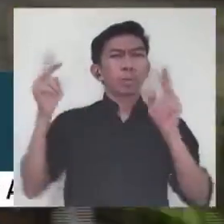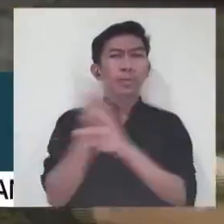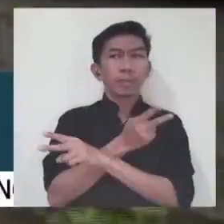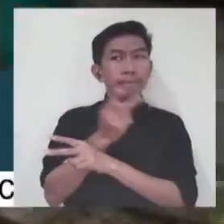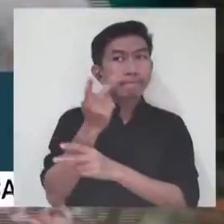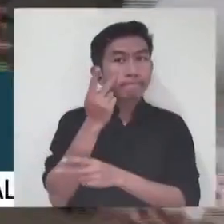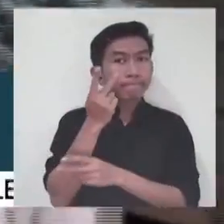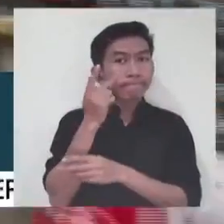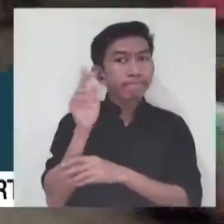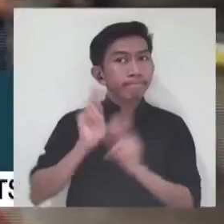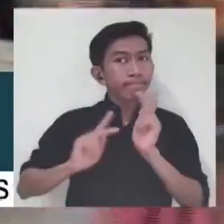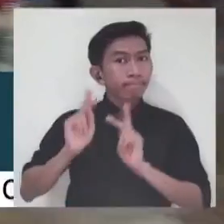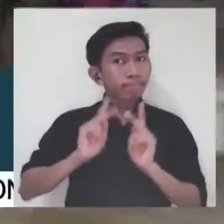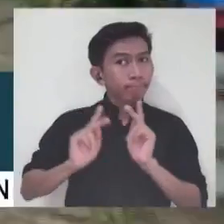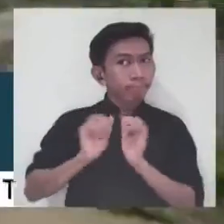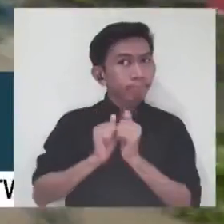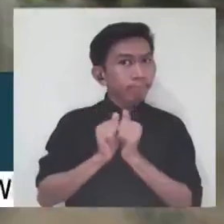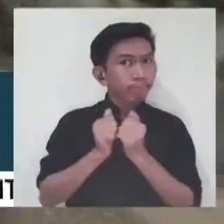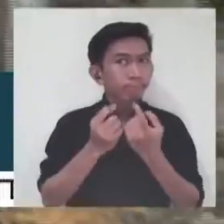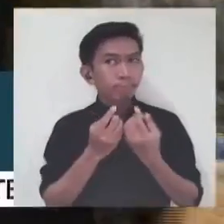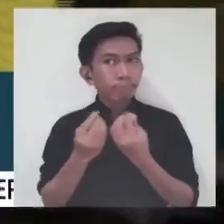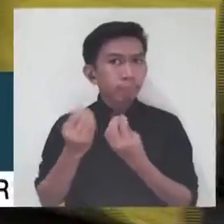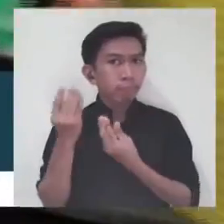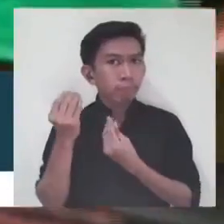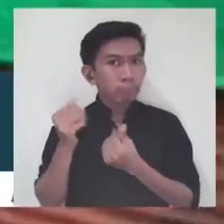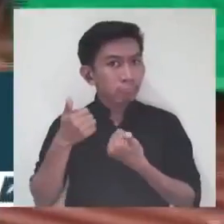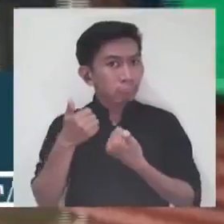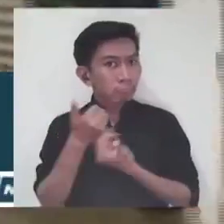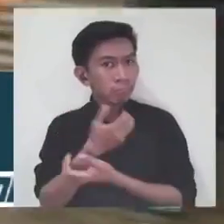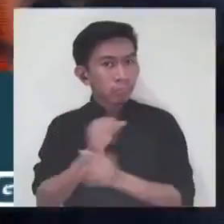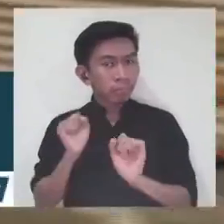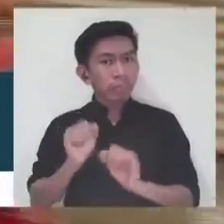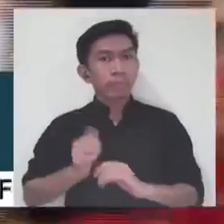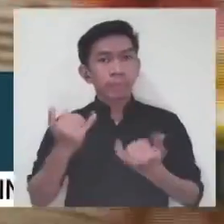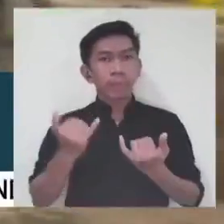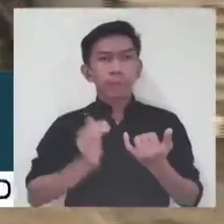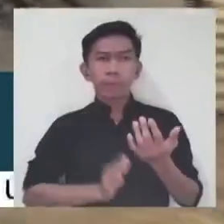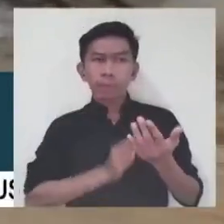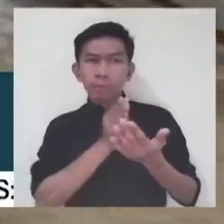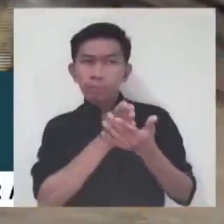And just by passing the highway, we already saw several